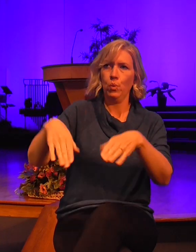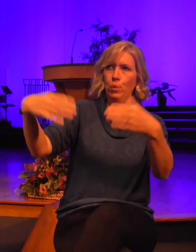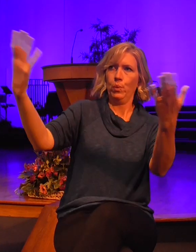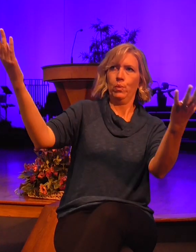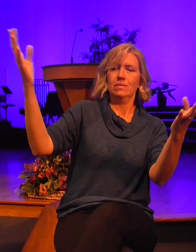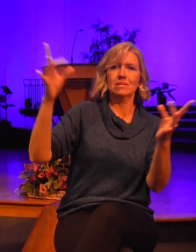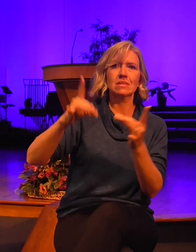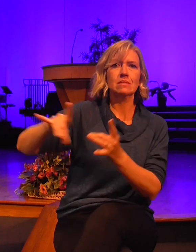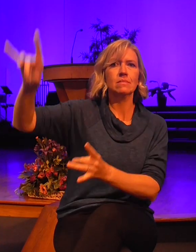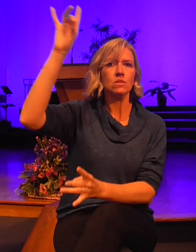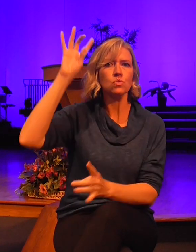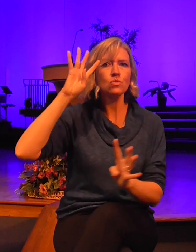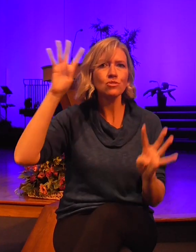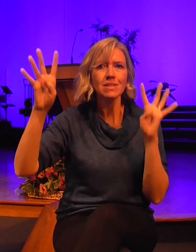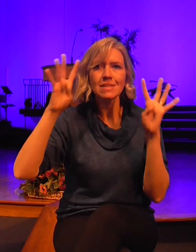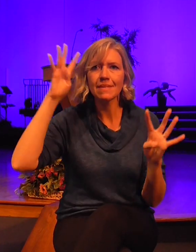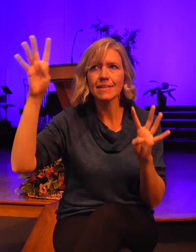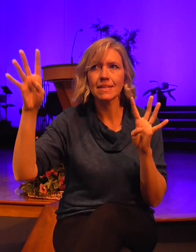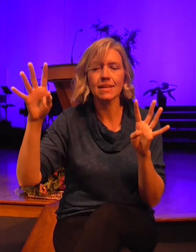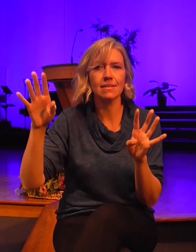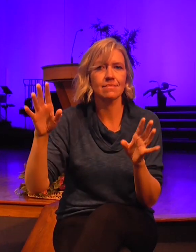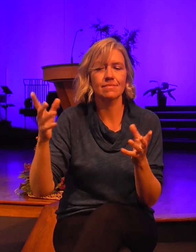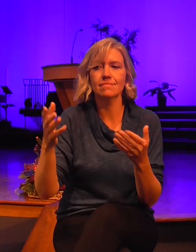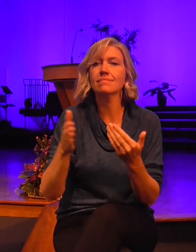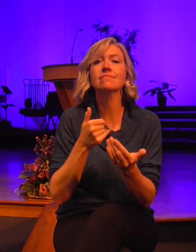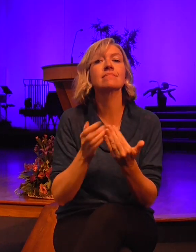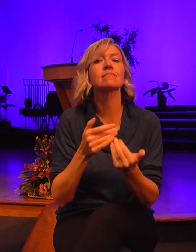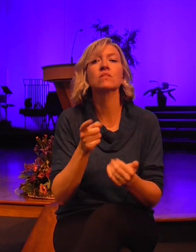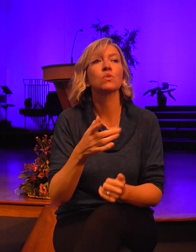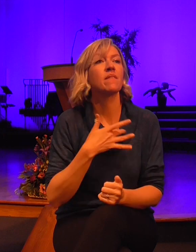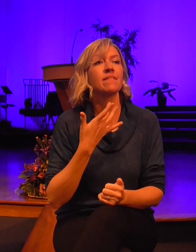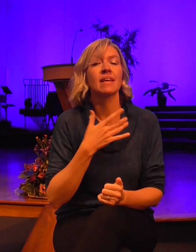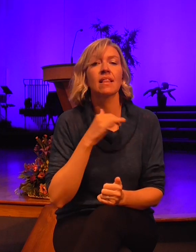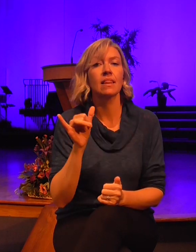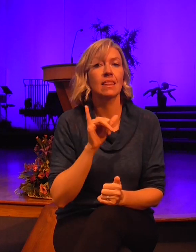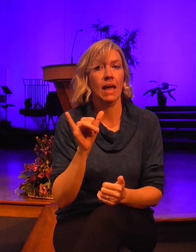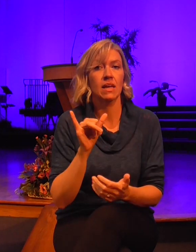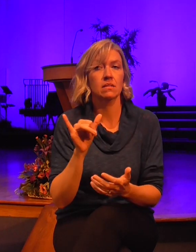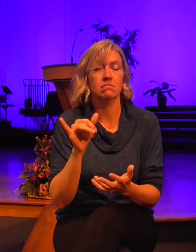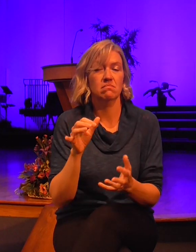spiritual creativity there is, even when you're feeling like you know what.